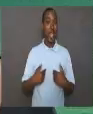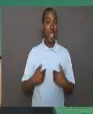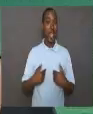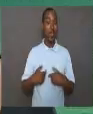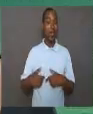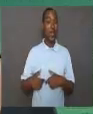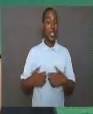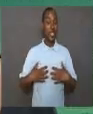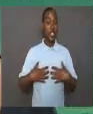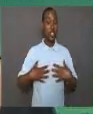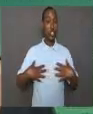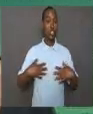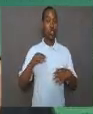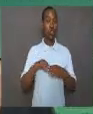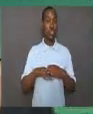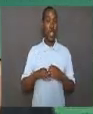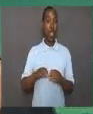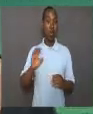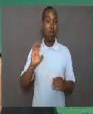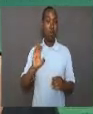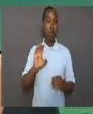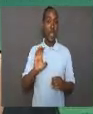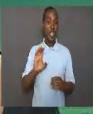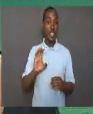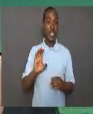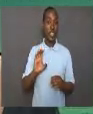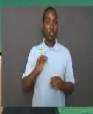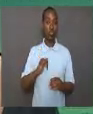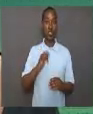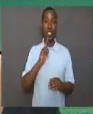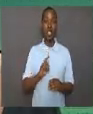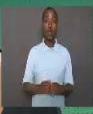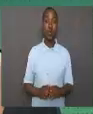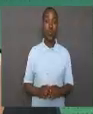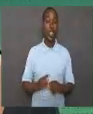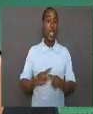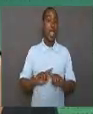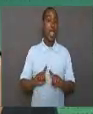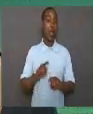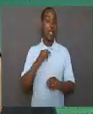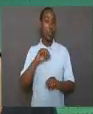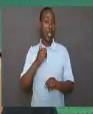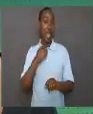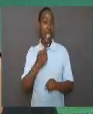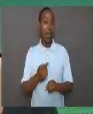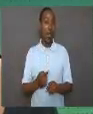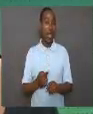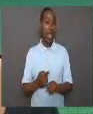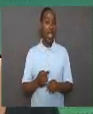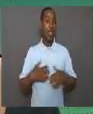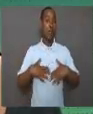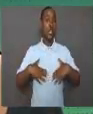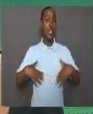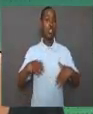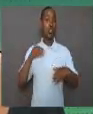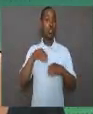the chest drops. In other words, the pressure inside the